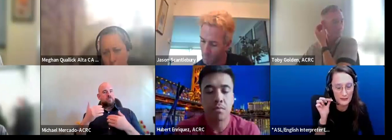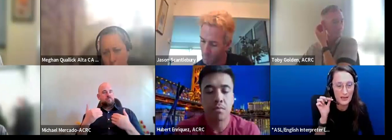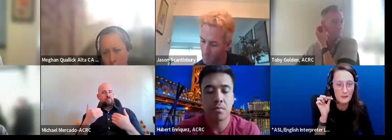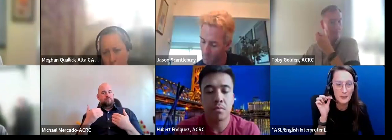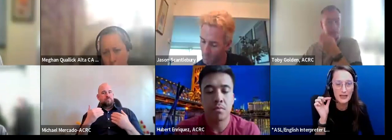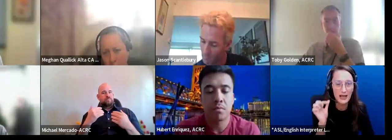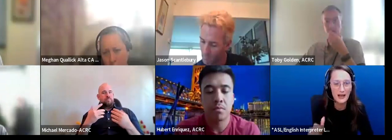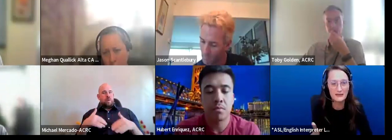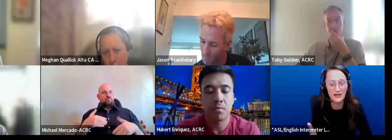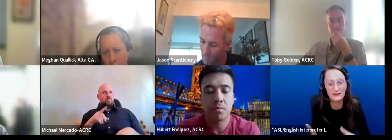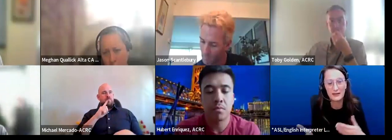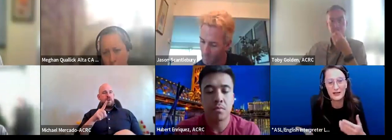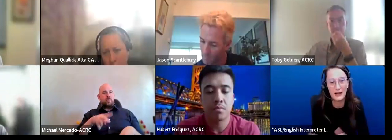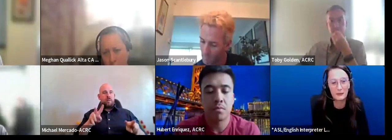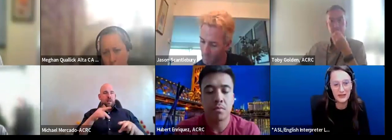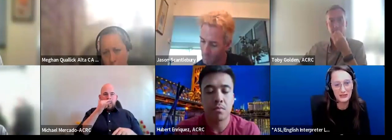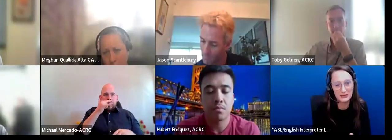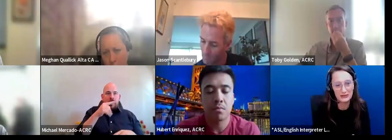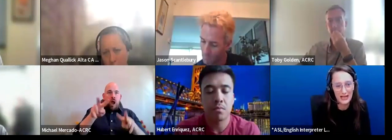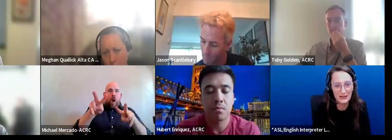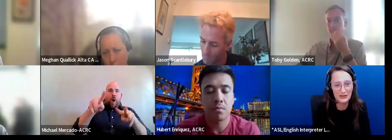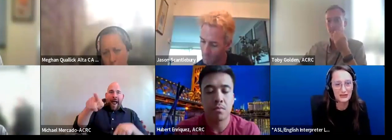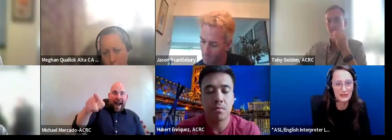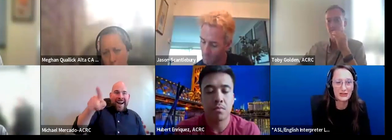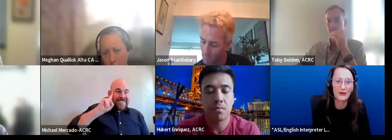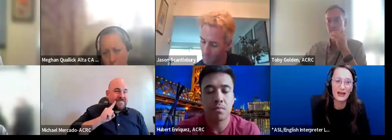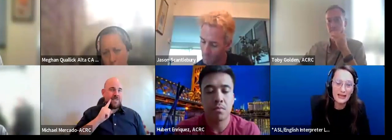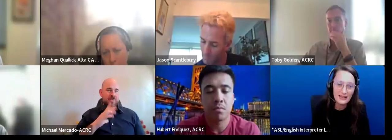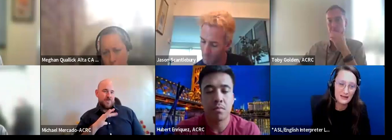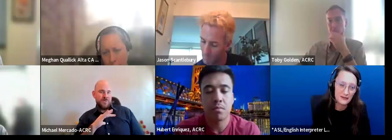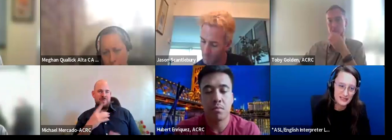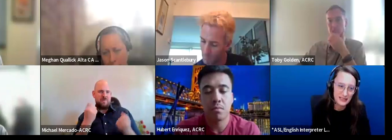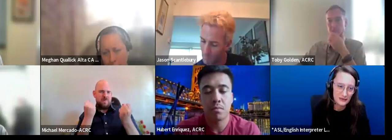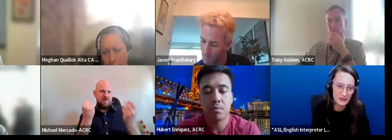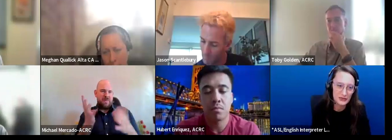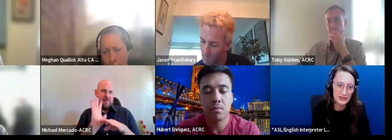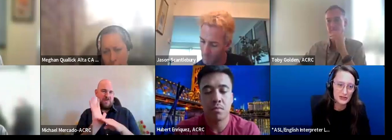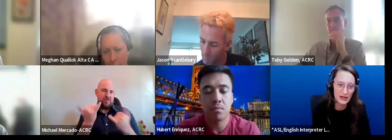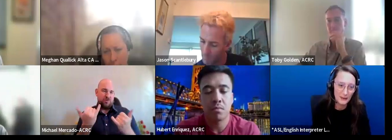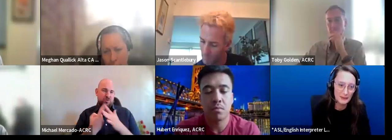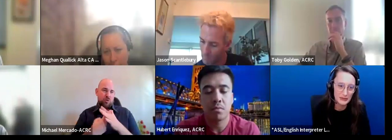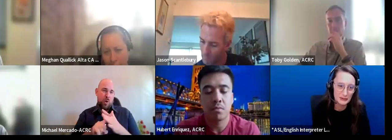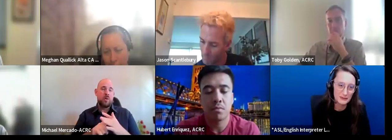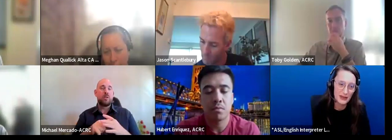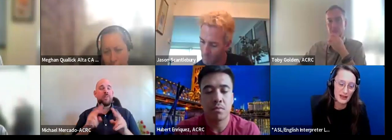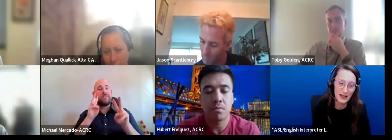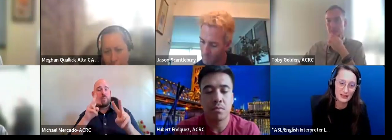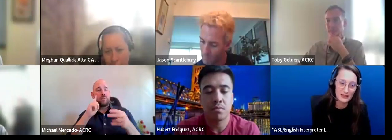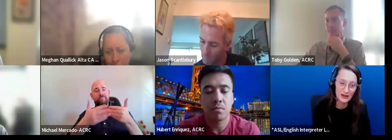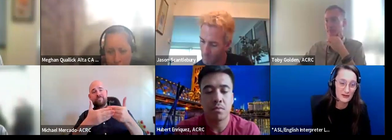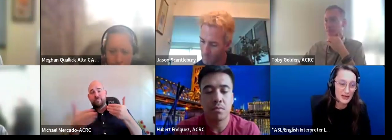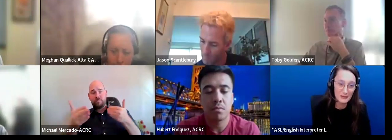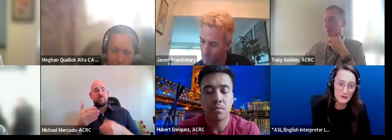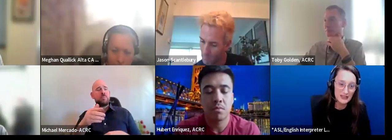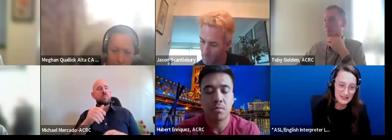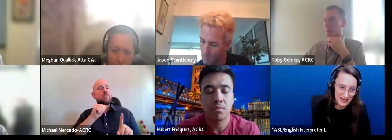model. But we can have deaf professionals, actors, or anything for these deaf children to look up to. And there